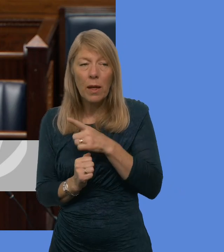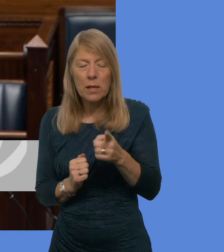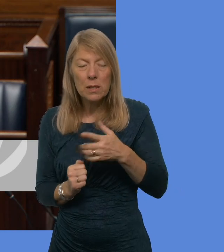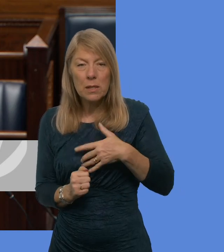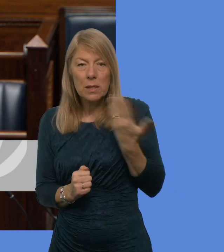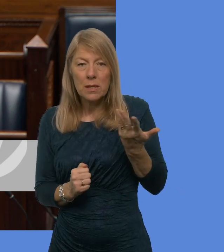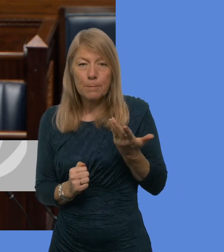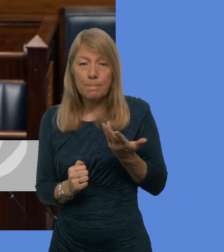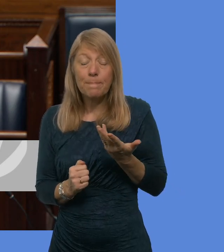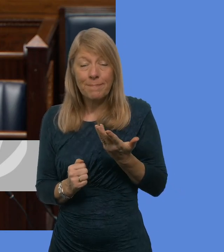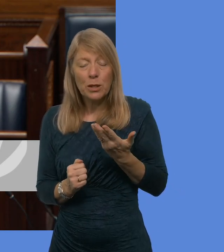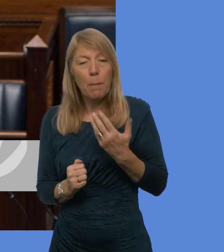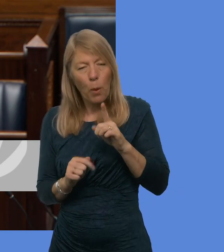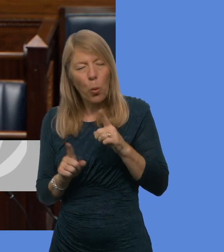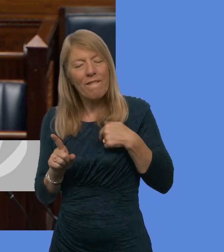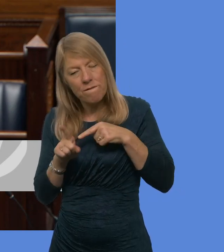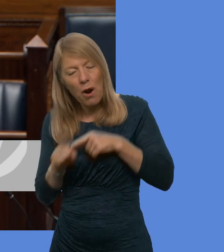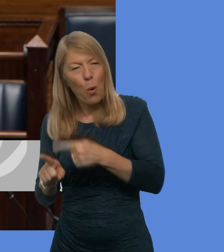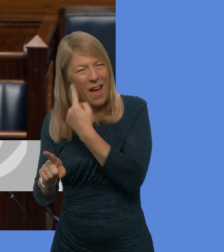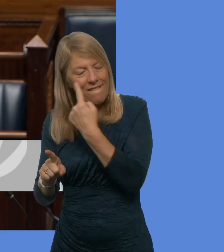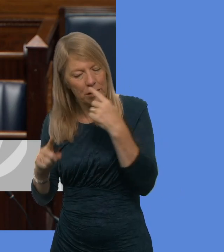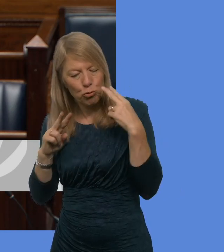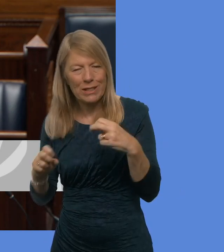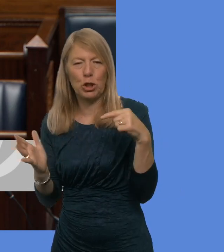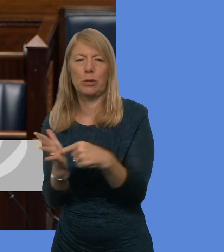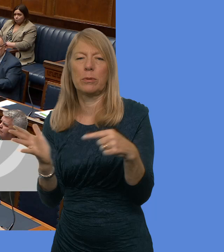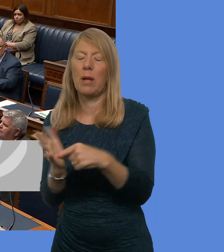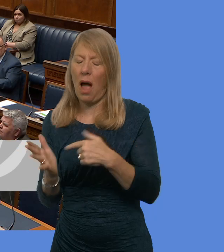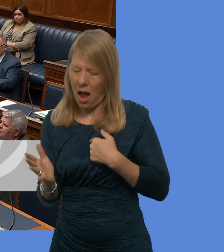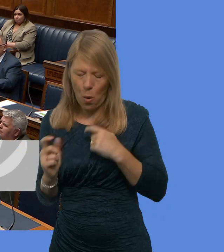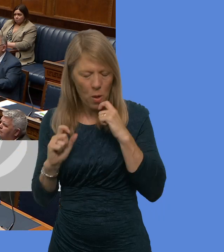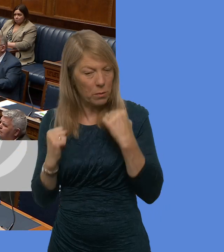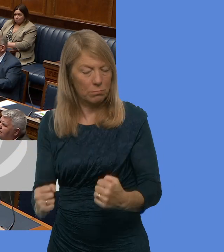an evidence-based intervention. And I will continue to do that. Philip Brett.